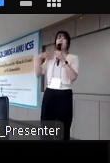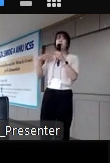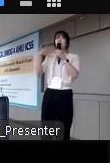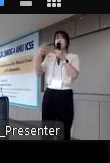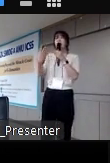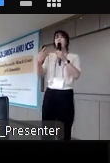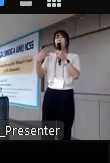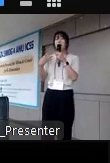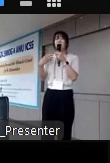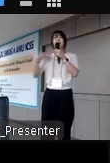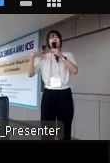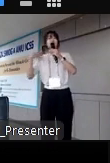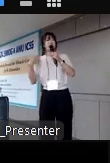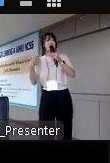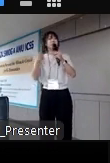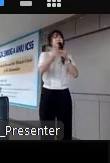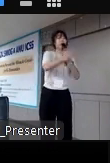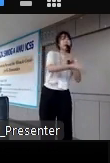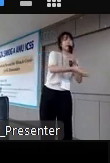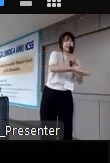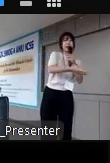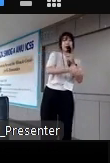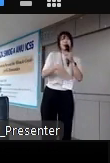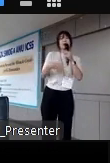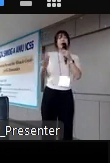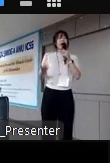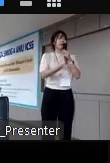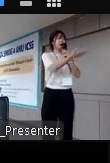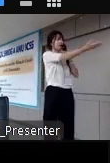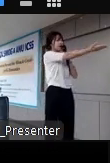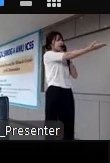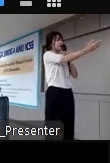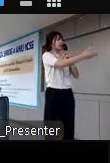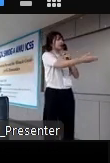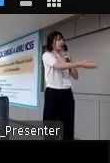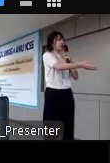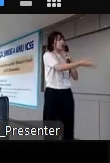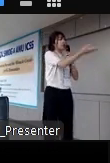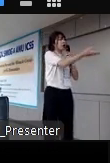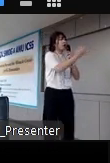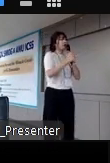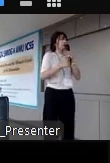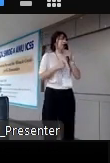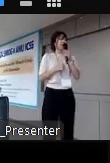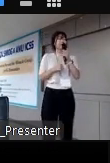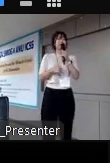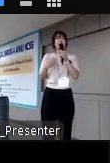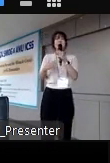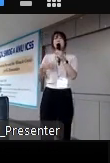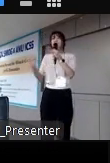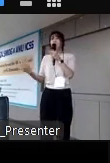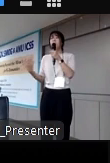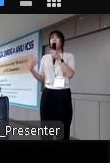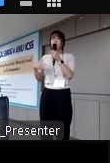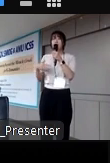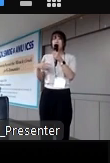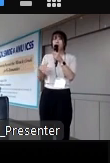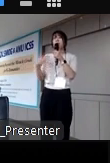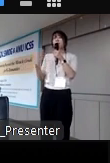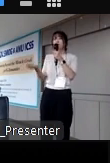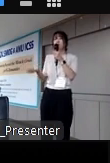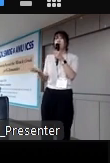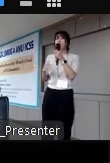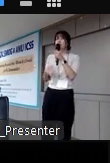is no phonetic way for you to move the sign. If that is not the case, all verbs in Libras can show